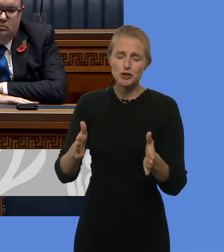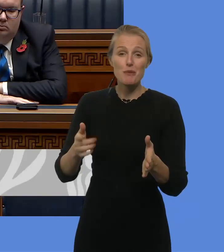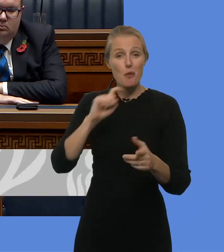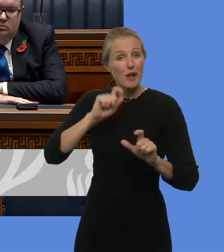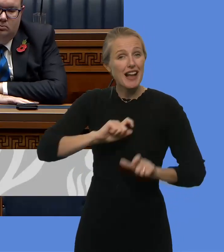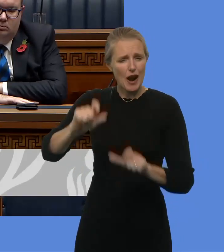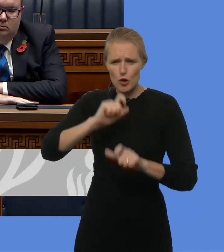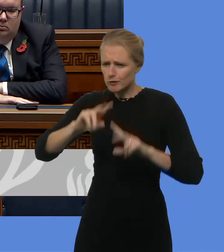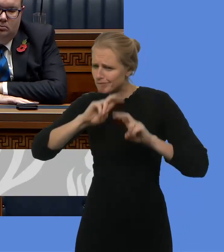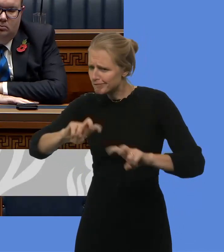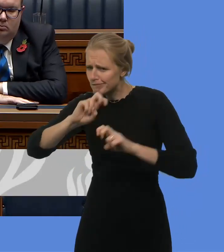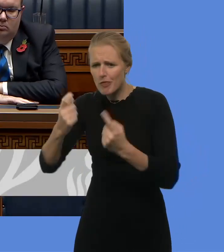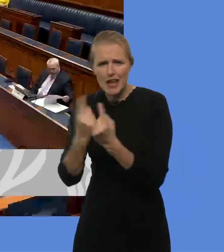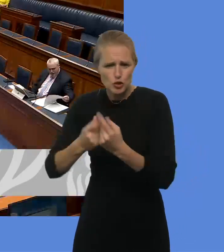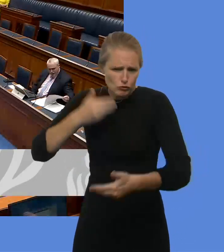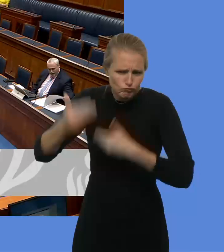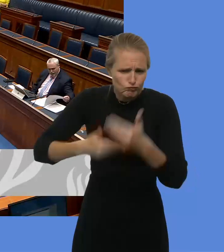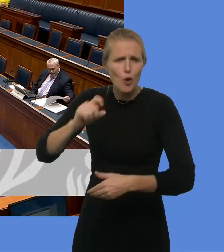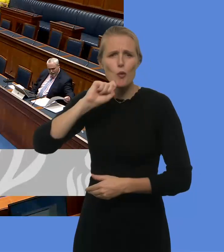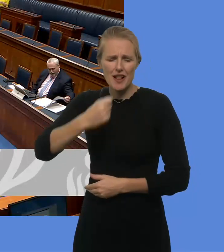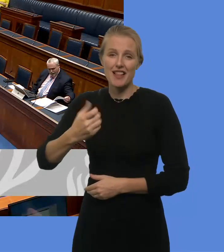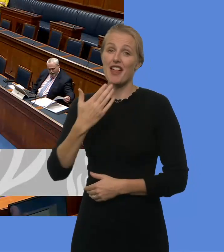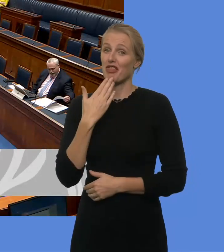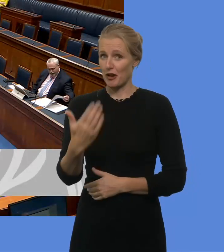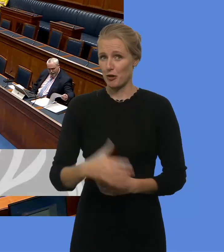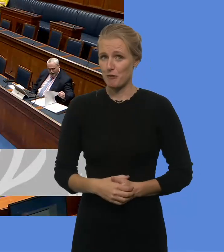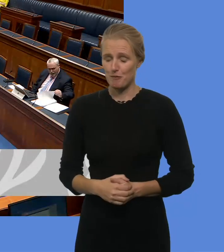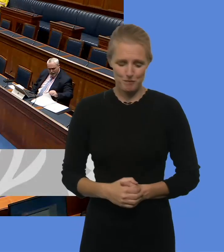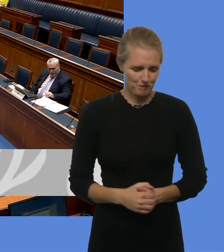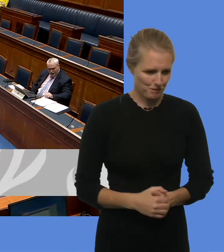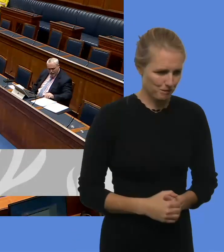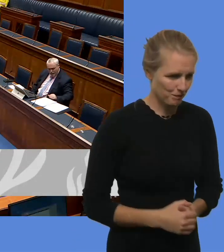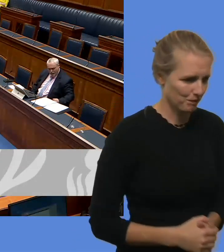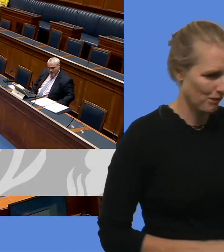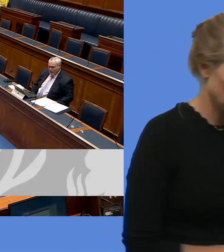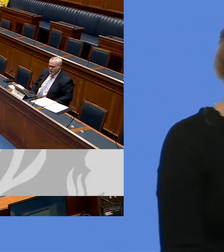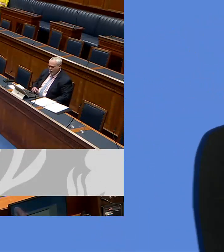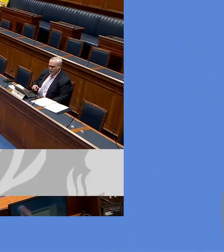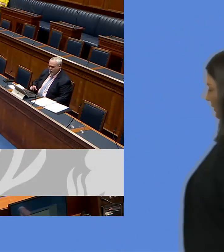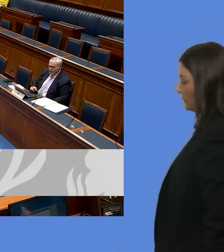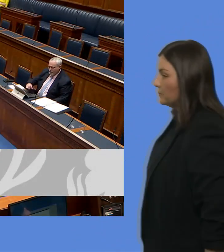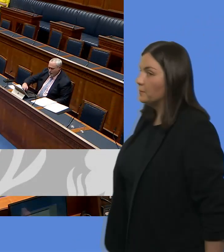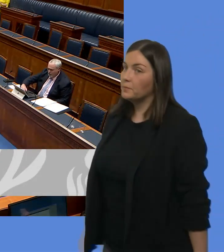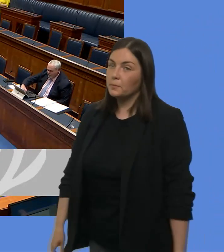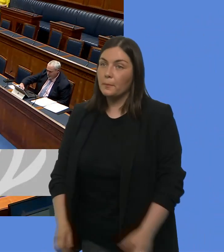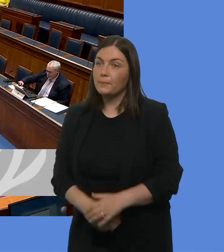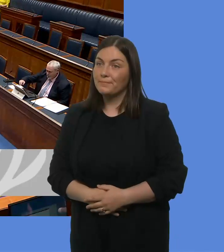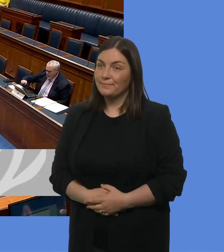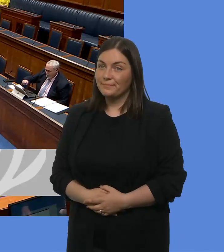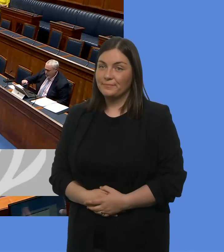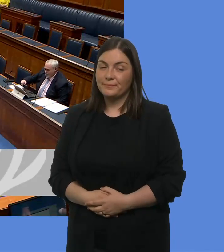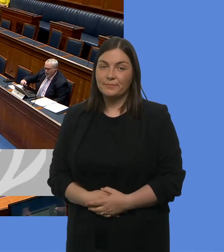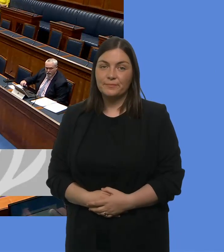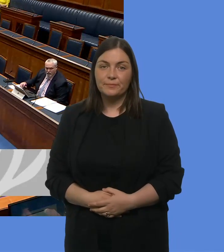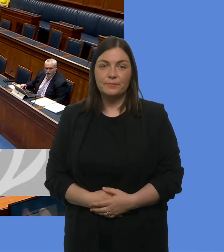to pursue these issues in due course. Thank you. Minister, and thank you for that response.